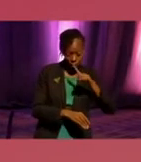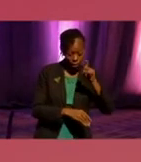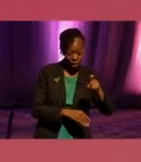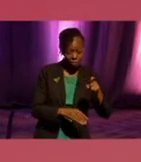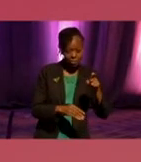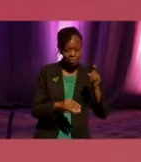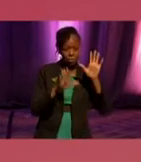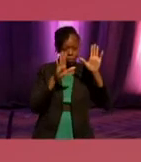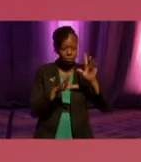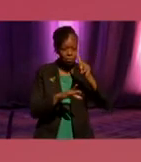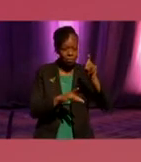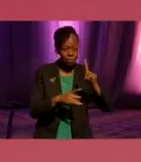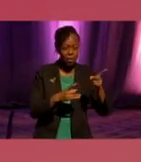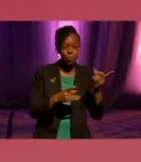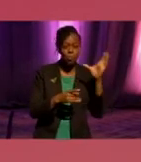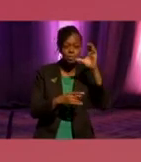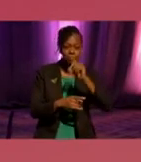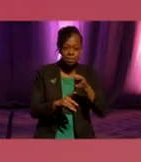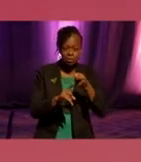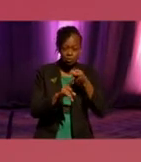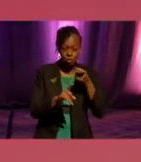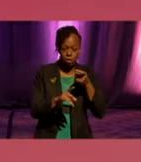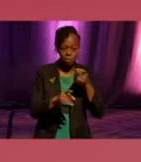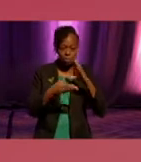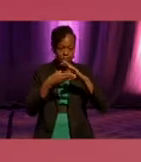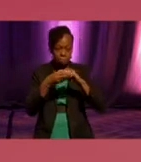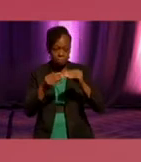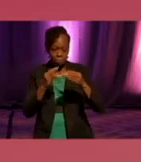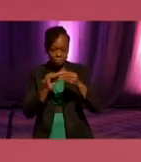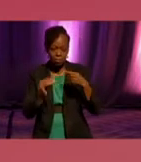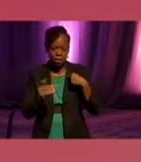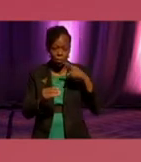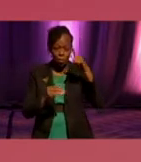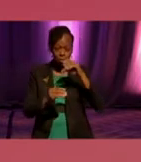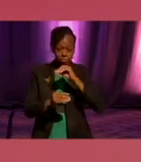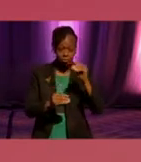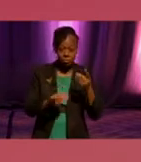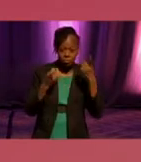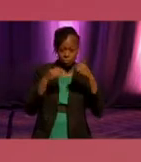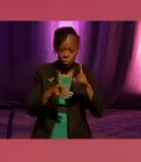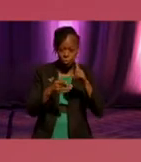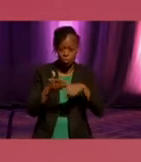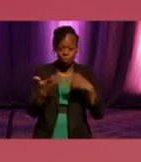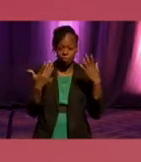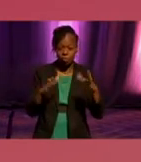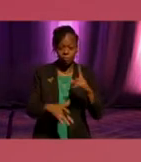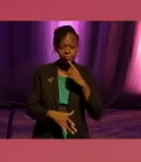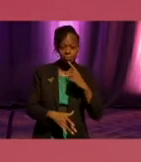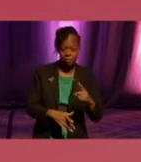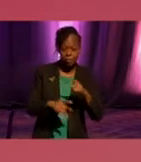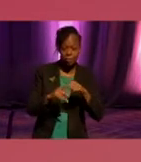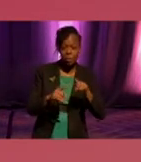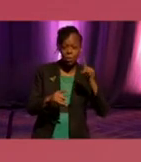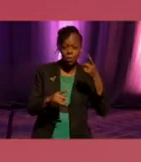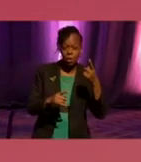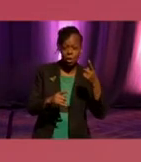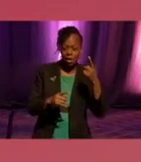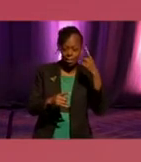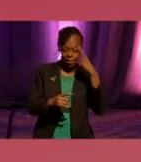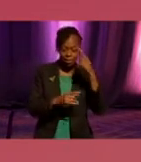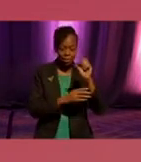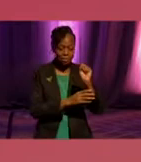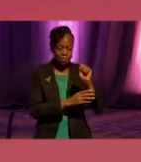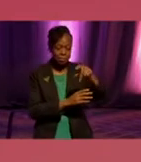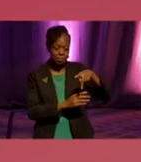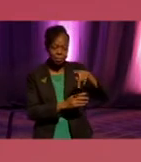what's missing from the narrative. I 100% agree with what's been said before. I think one, as Ms. Spicer said, the stories